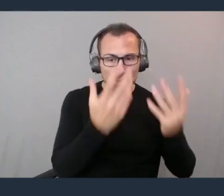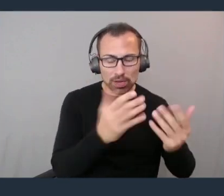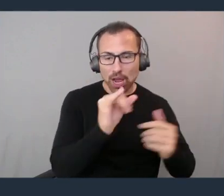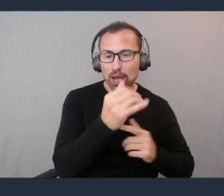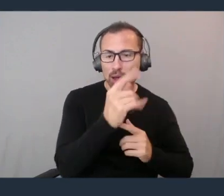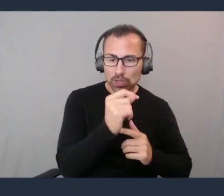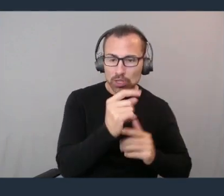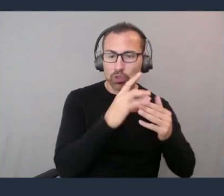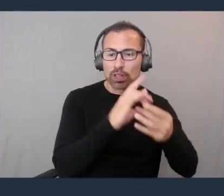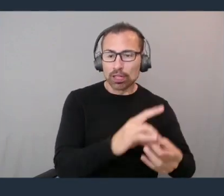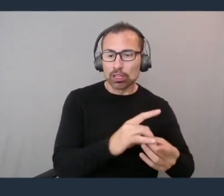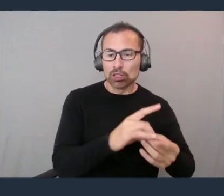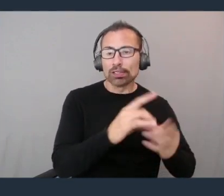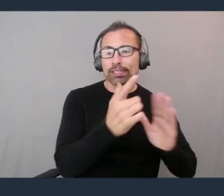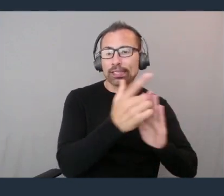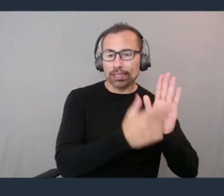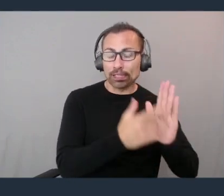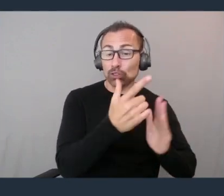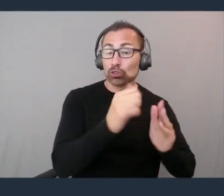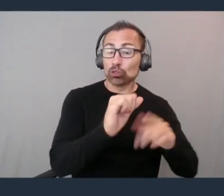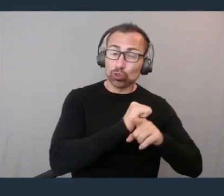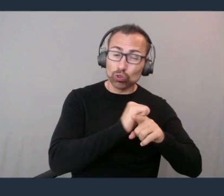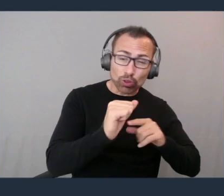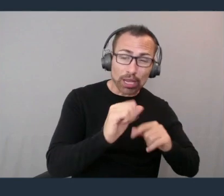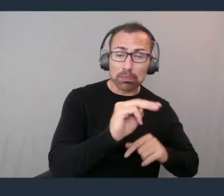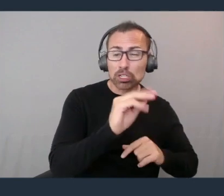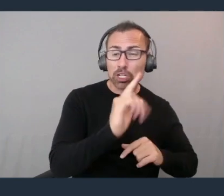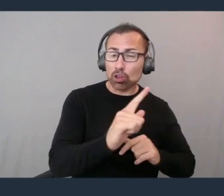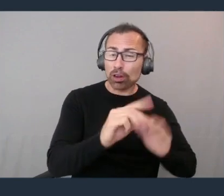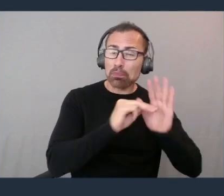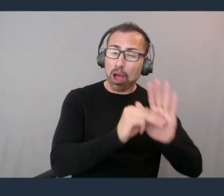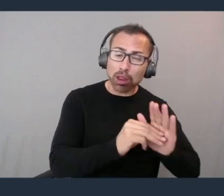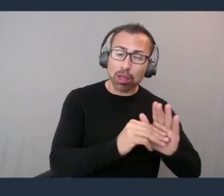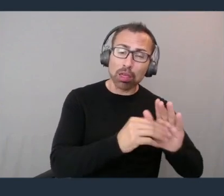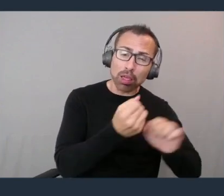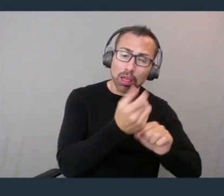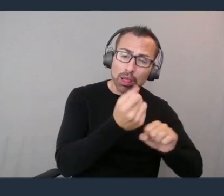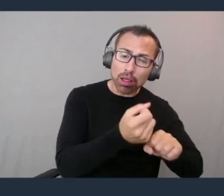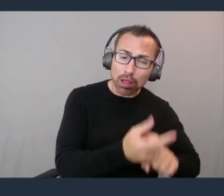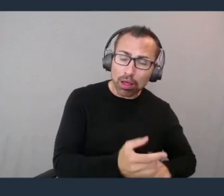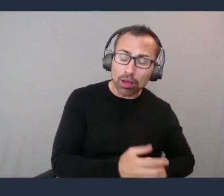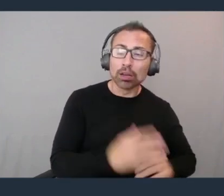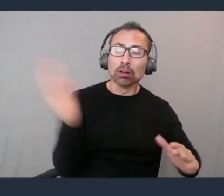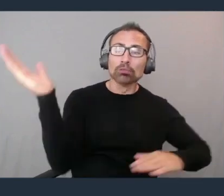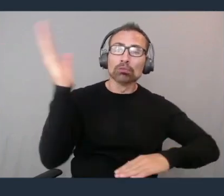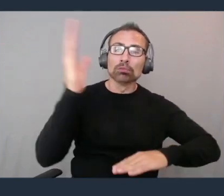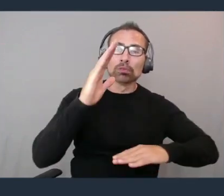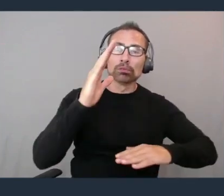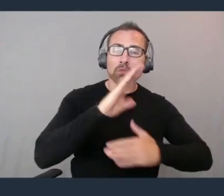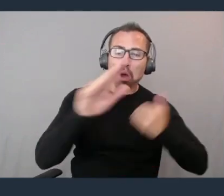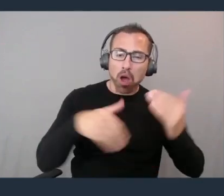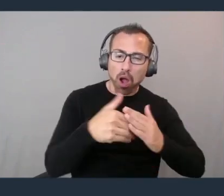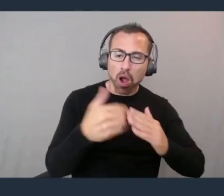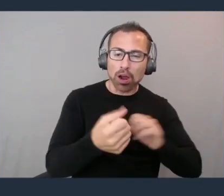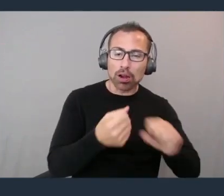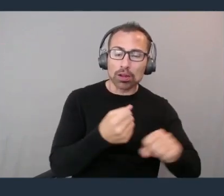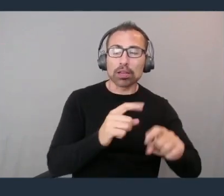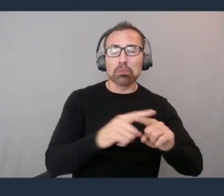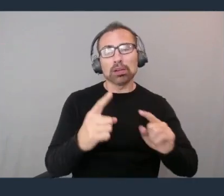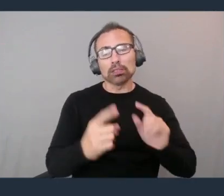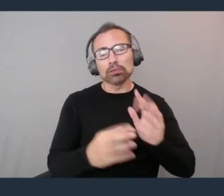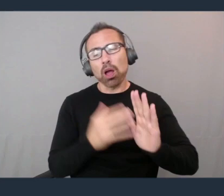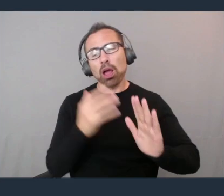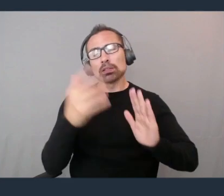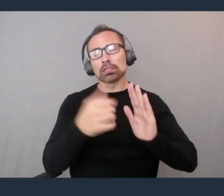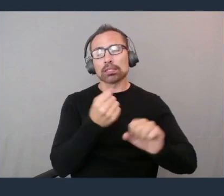train machine learning models all year long, but few times a year you want to go back and gather, let's say, 100 terabytes of your cold data